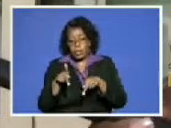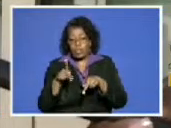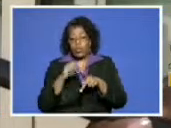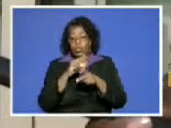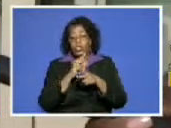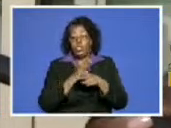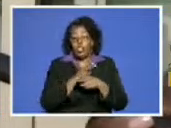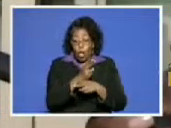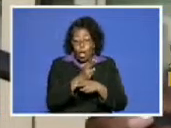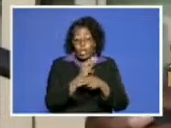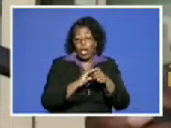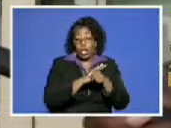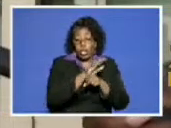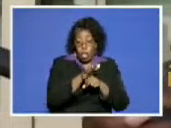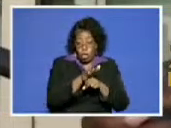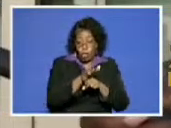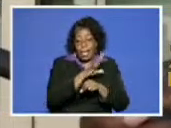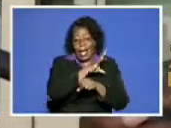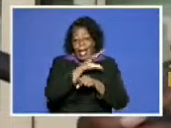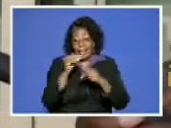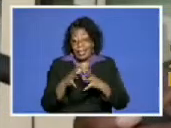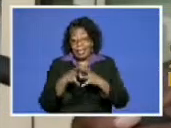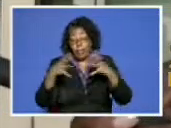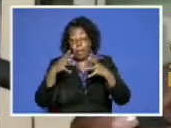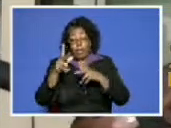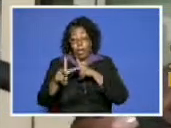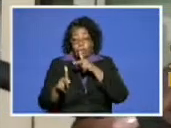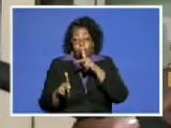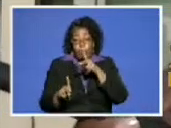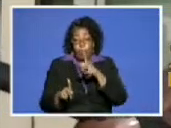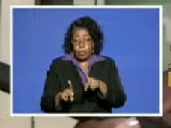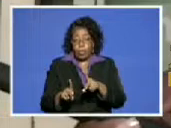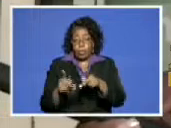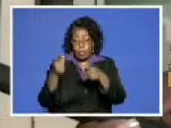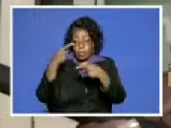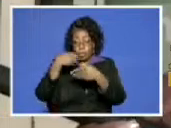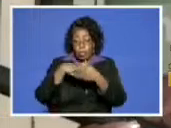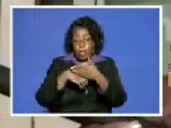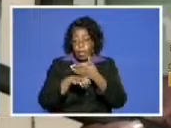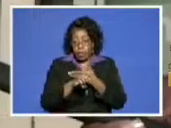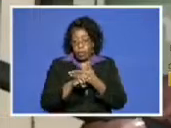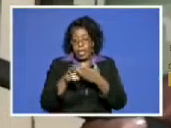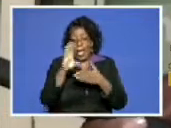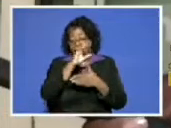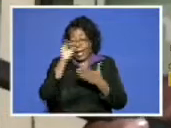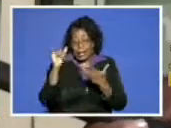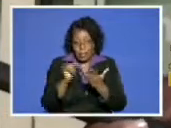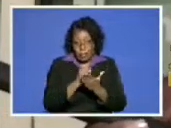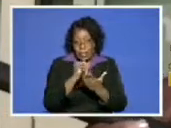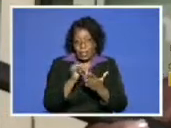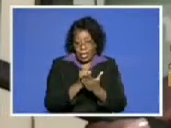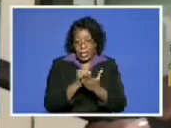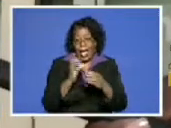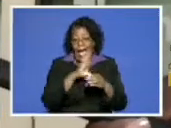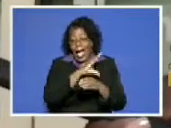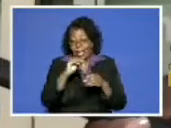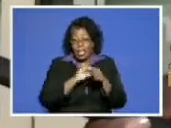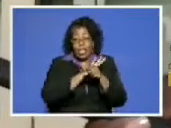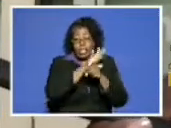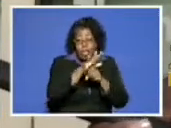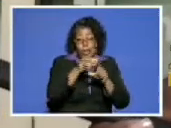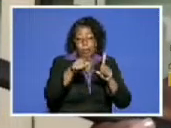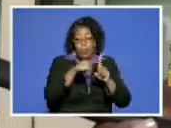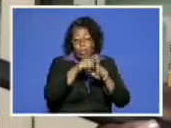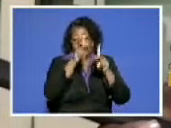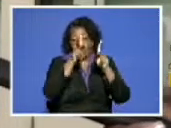non-COVID, and also the volume of patients that are coming in, our patients under investigation, and our COVID positive patients